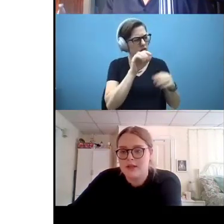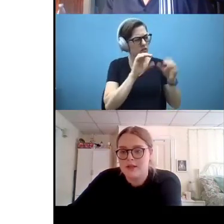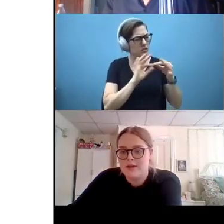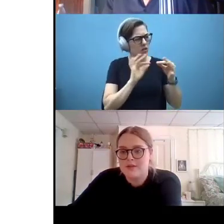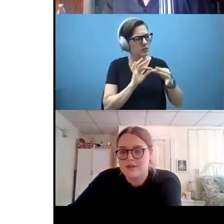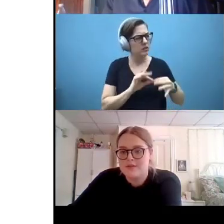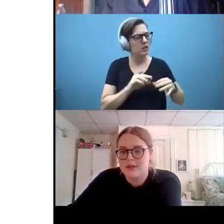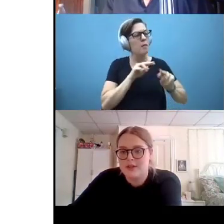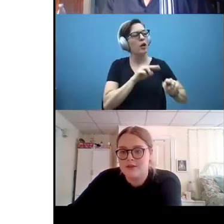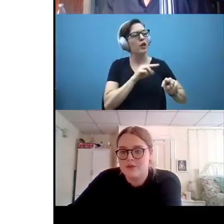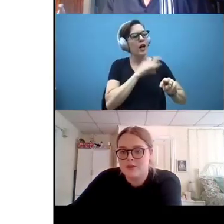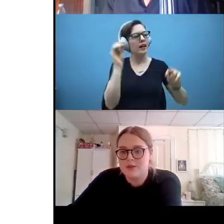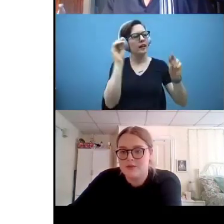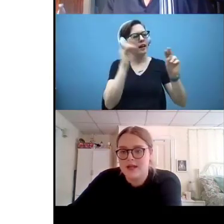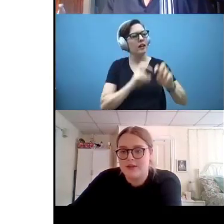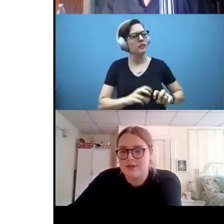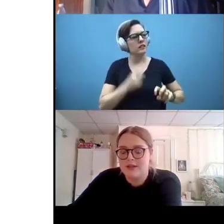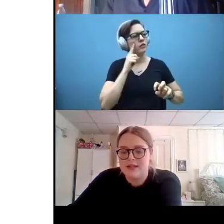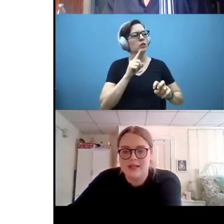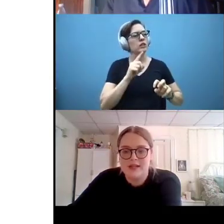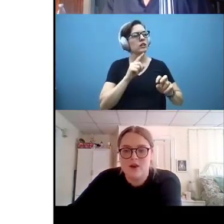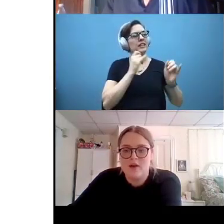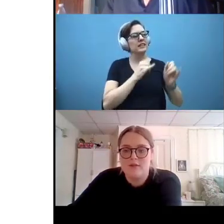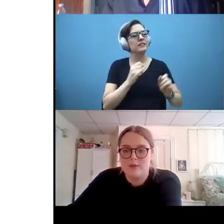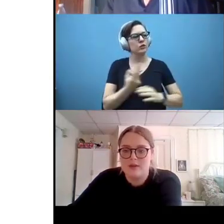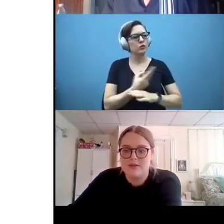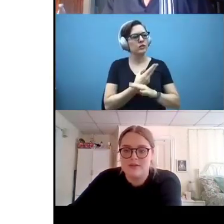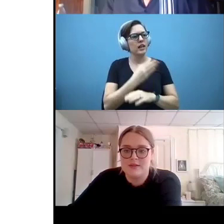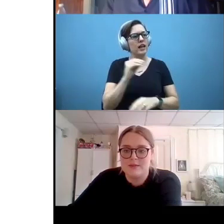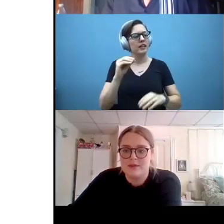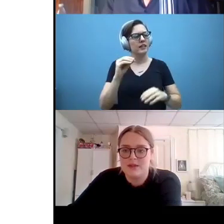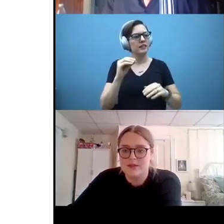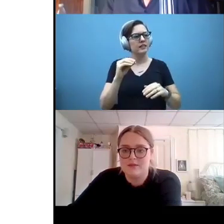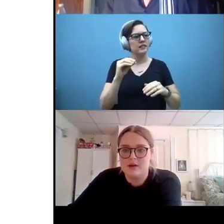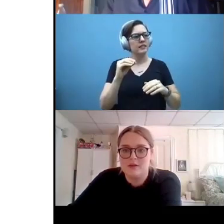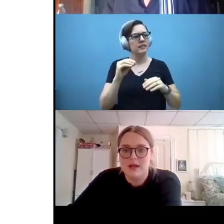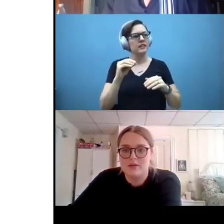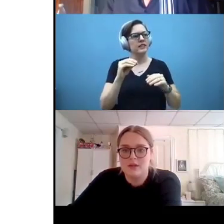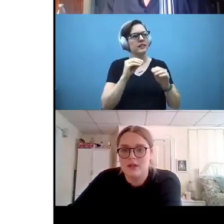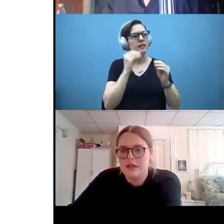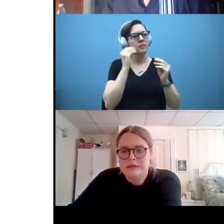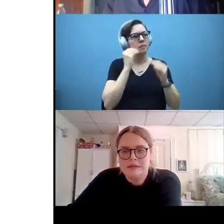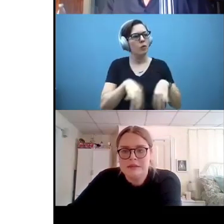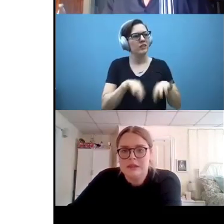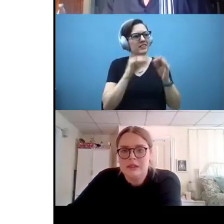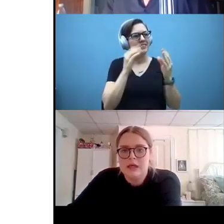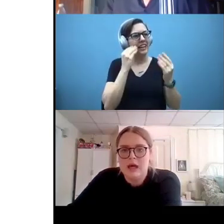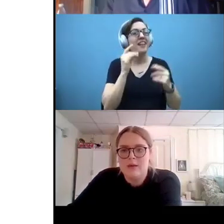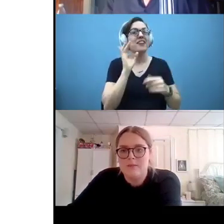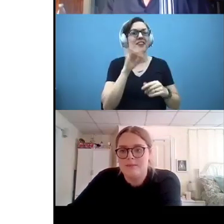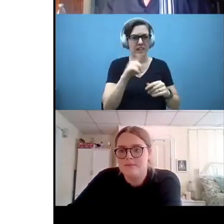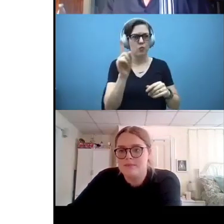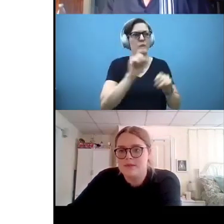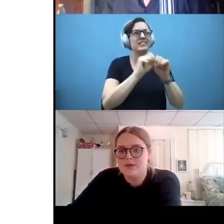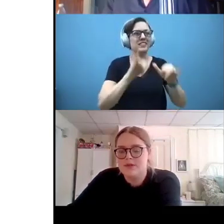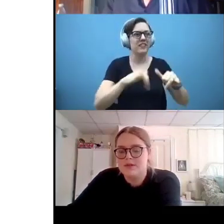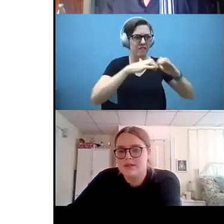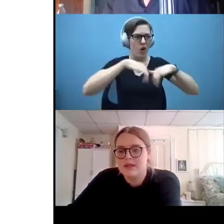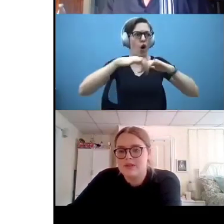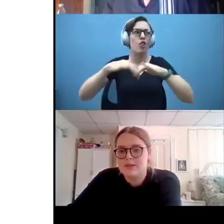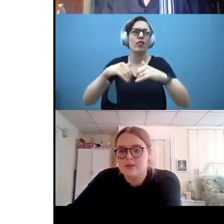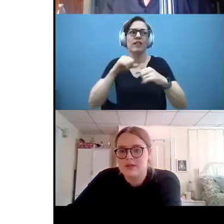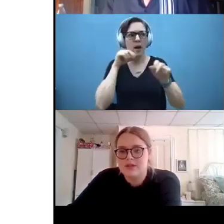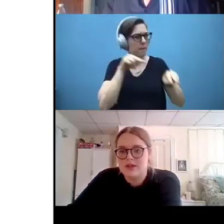Monitoring and analysis for individual use and aggregate data is often where systems appear to fall down. So